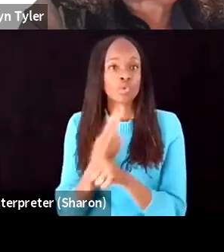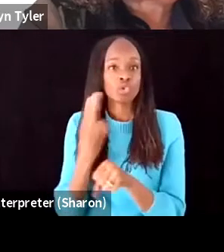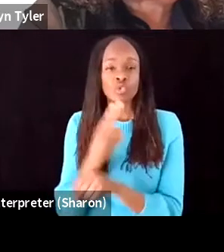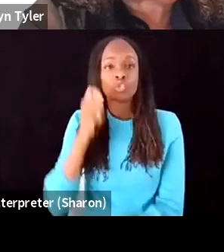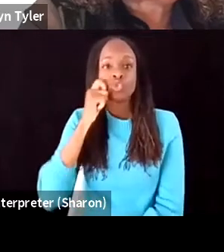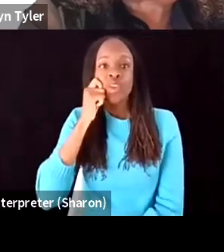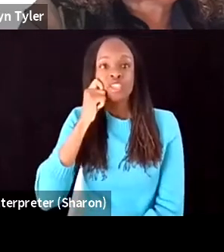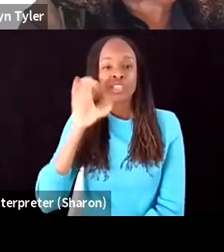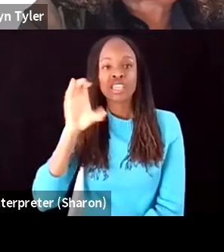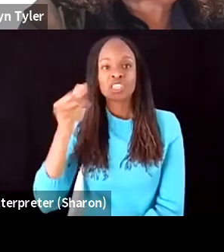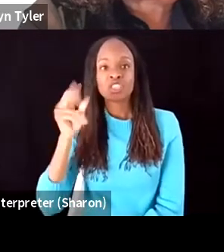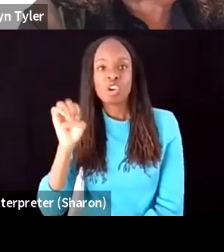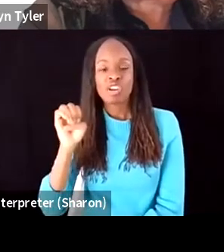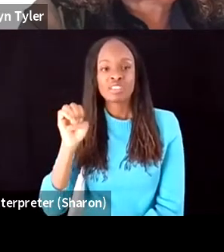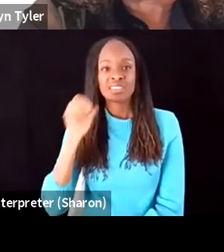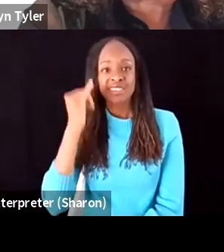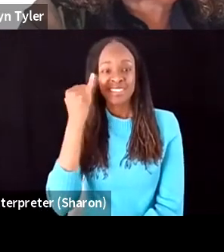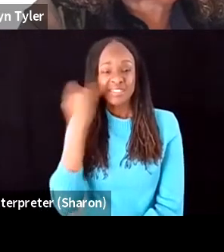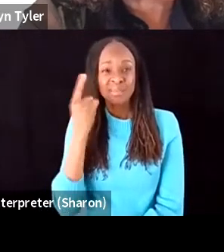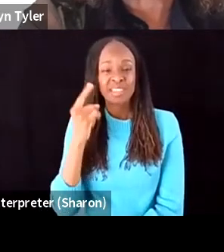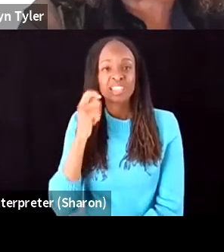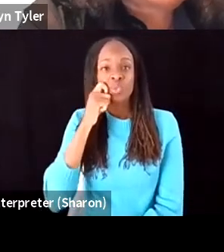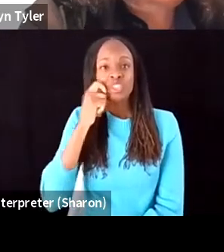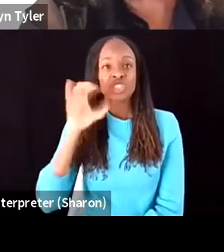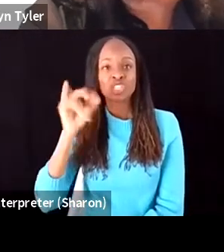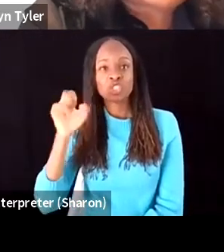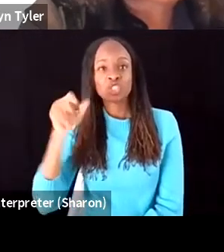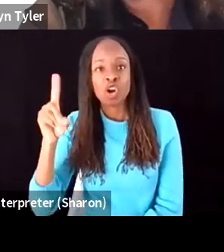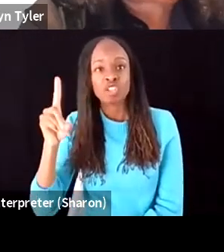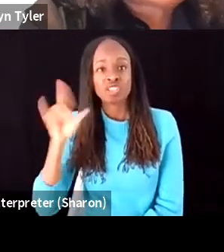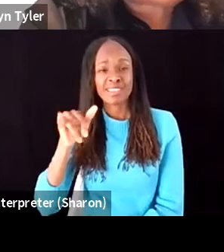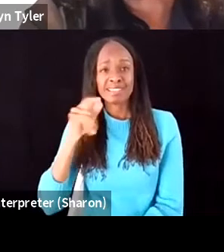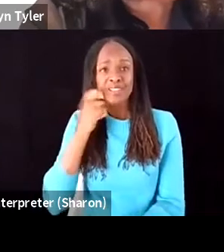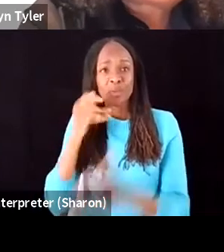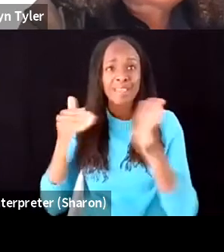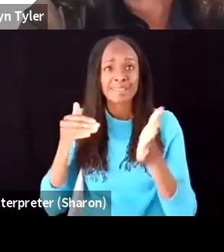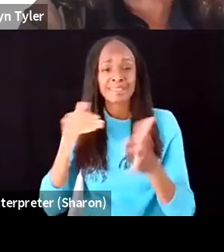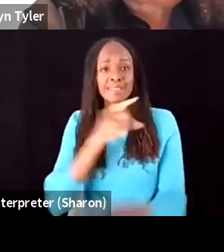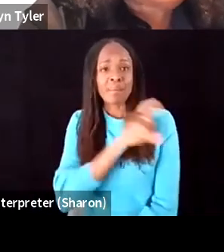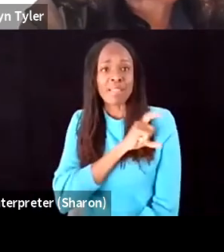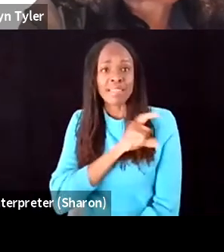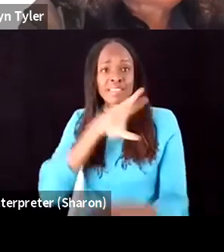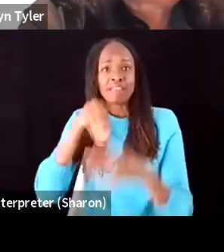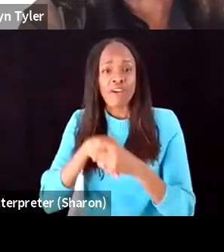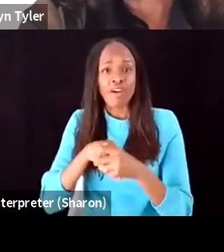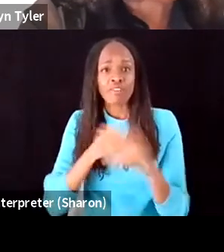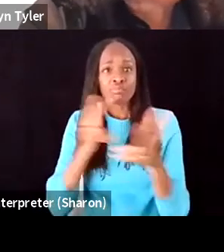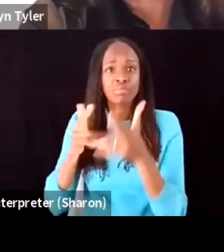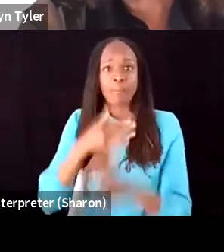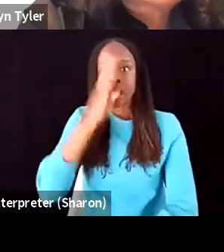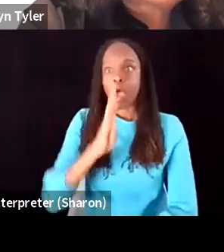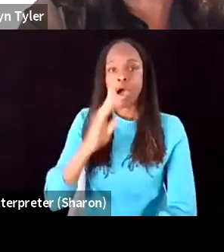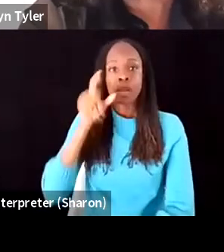racially charged. If something's racially charged, it's racist. Yes. Police involved, shooting. My God, the cop shot